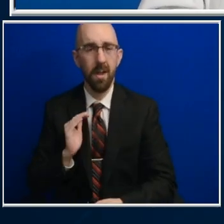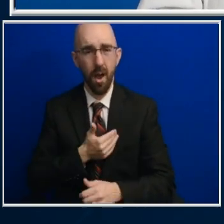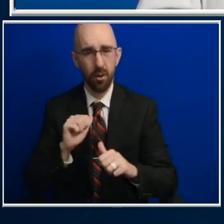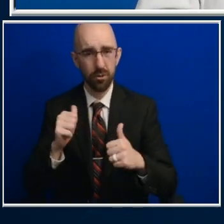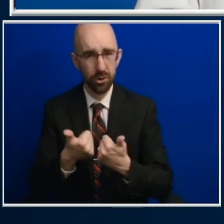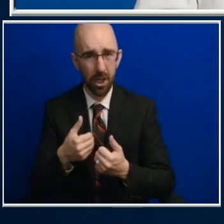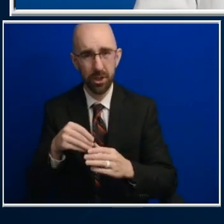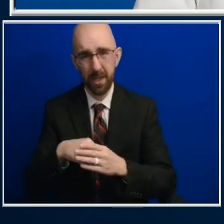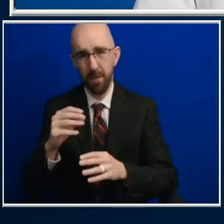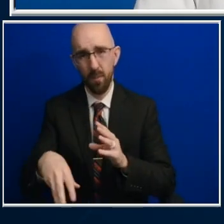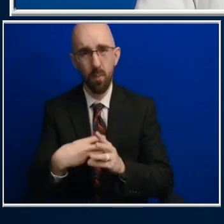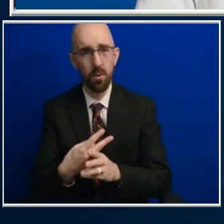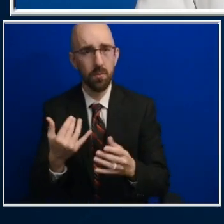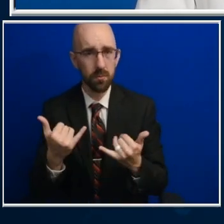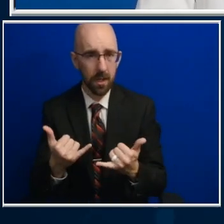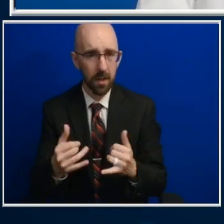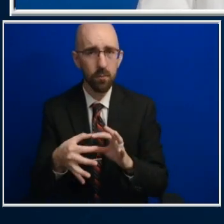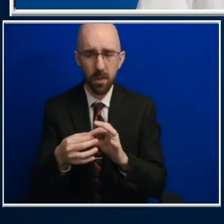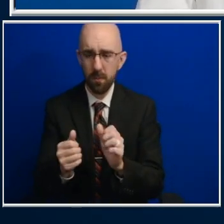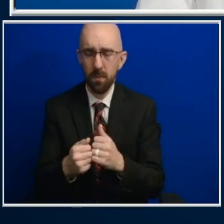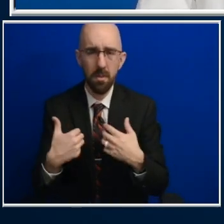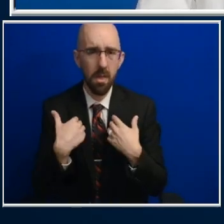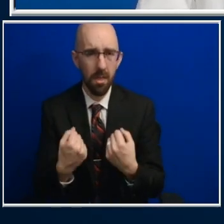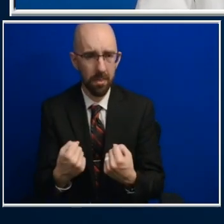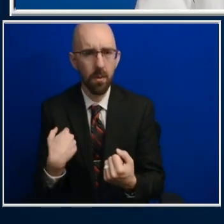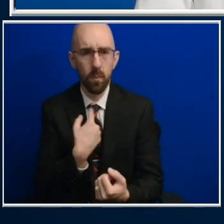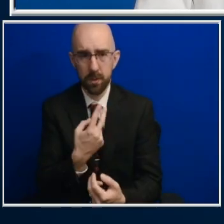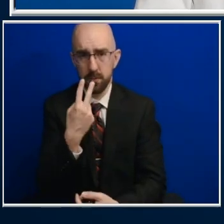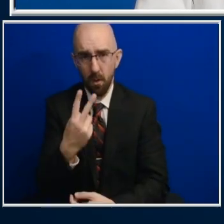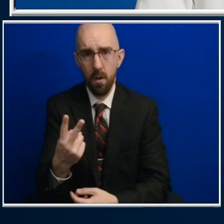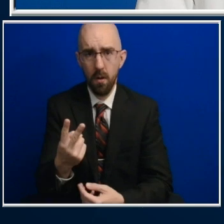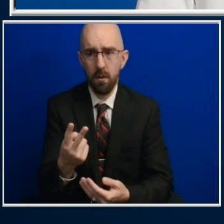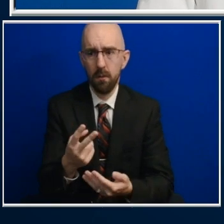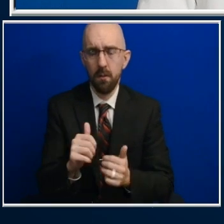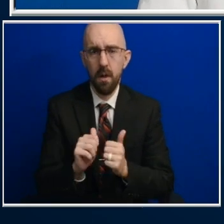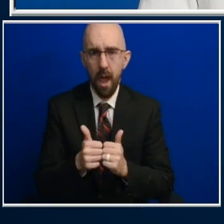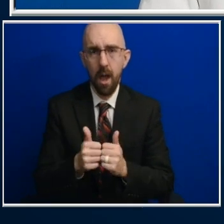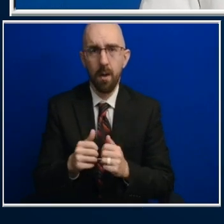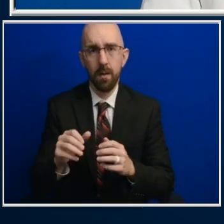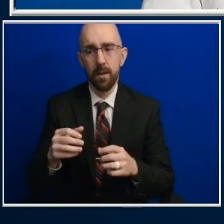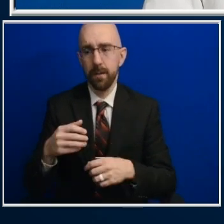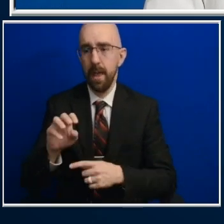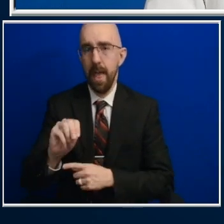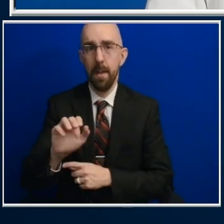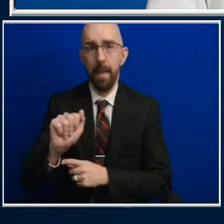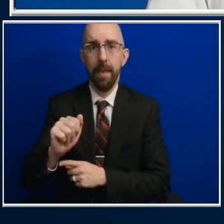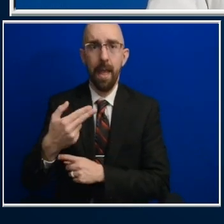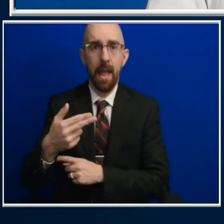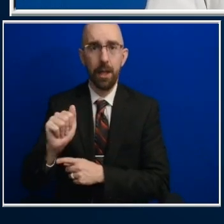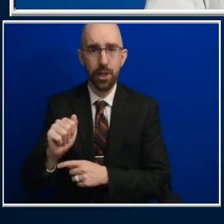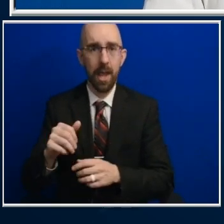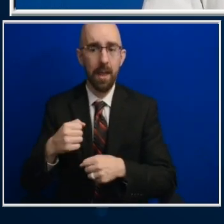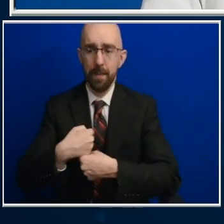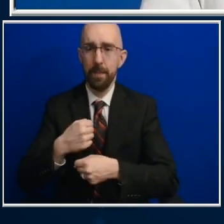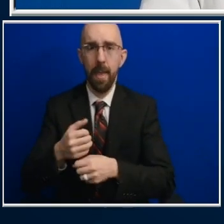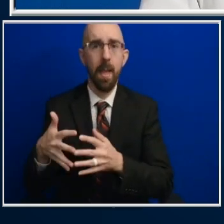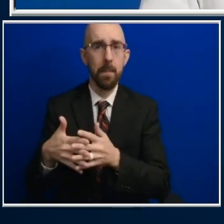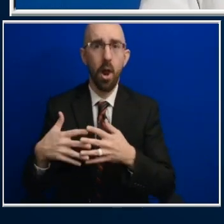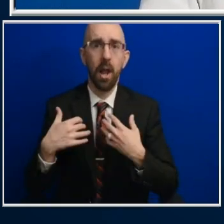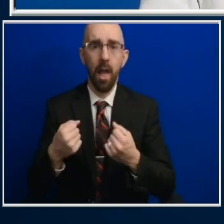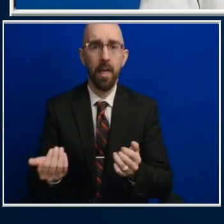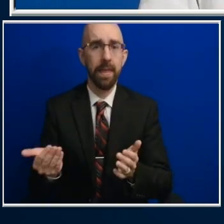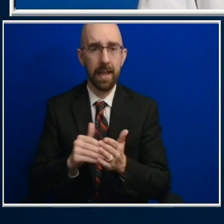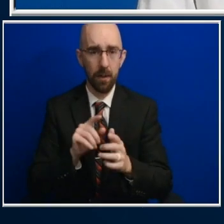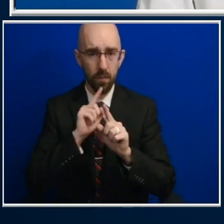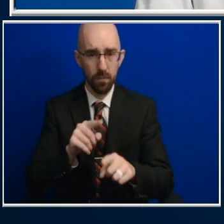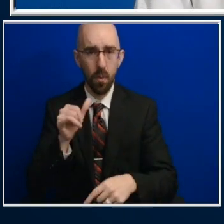now around health, and we saw it in the way the Make America Healthy report or that report that came out